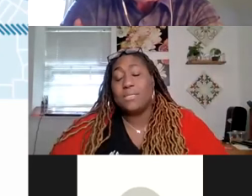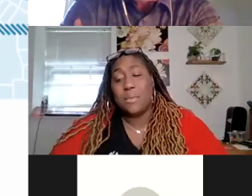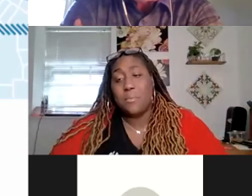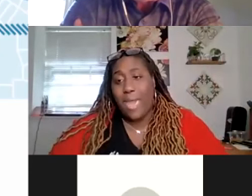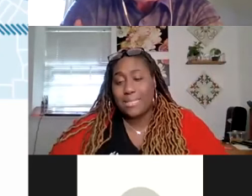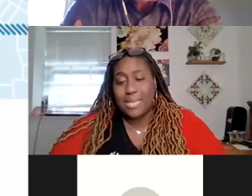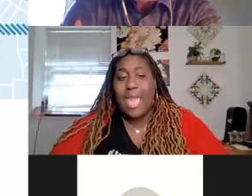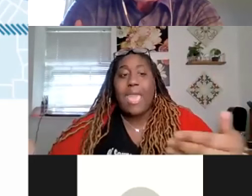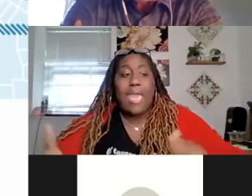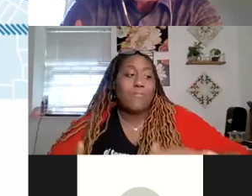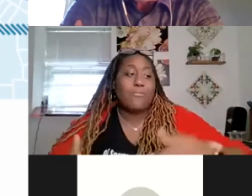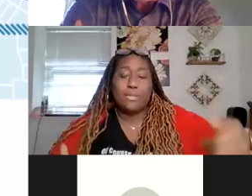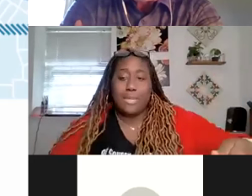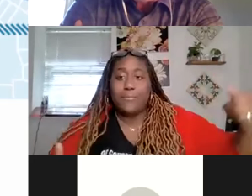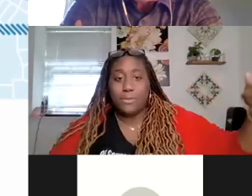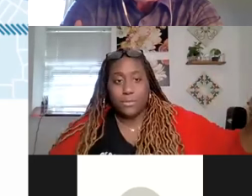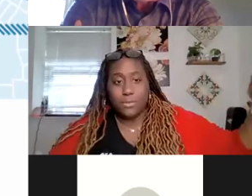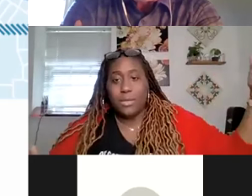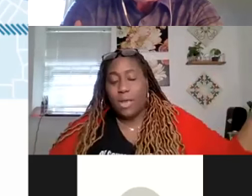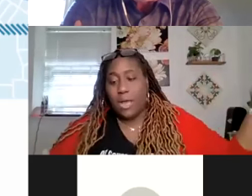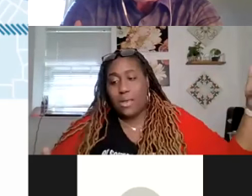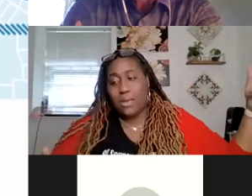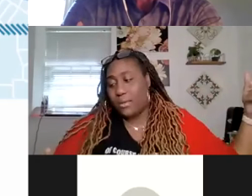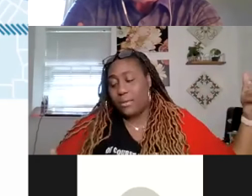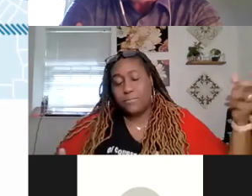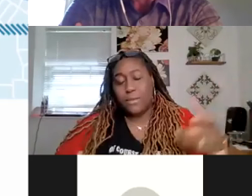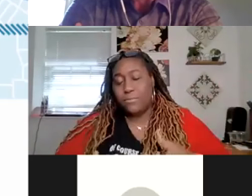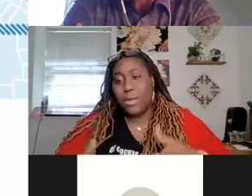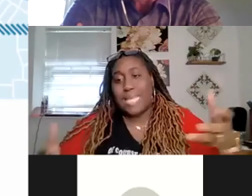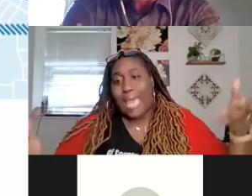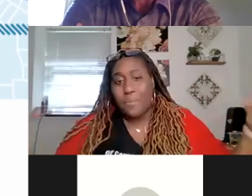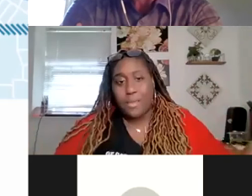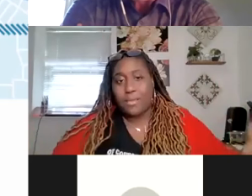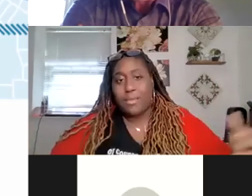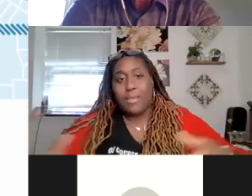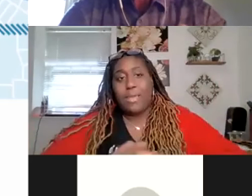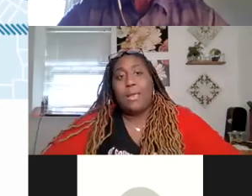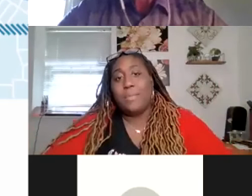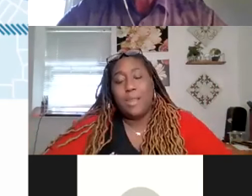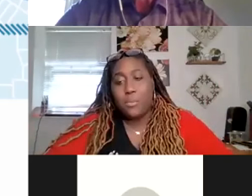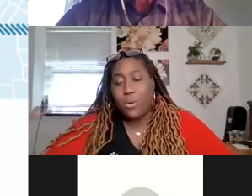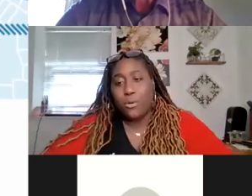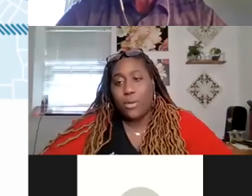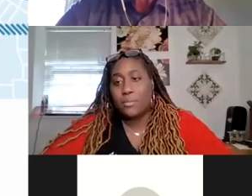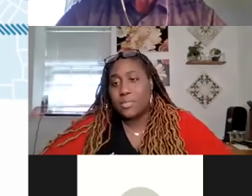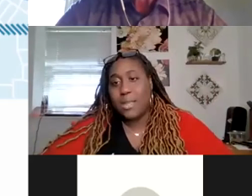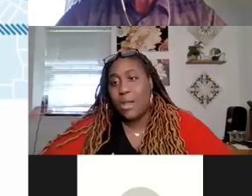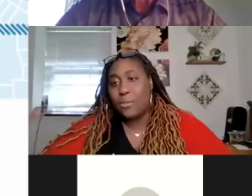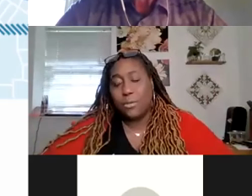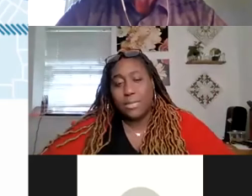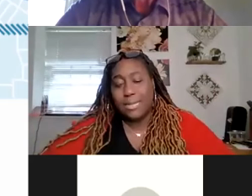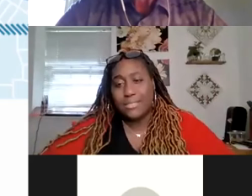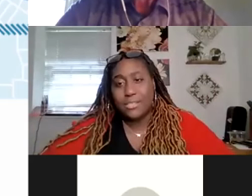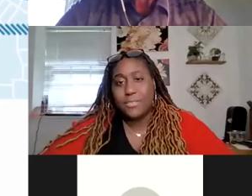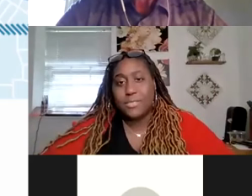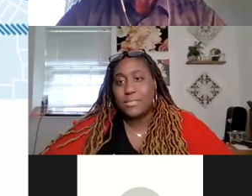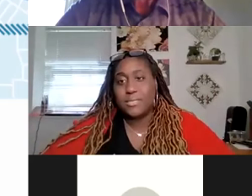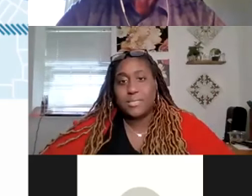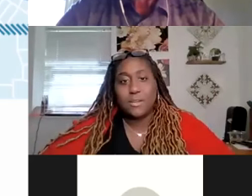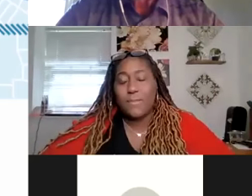and how it's impacting every level of what's happening in our programs and how we roll